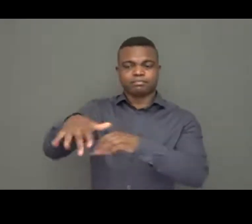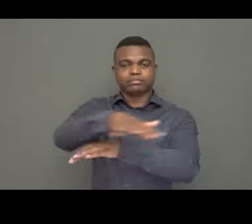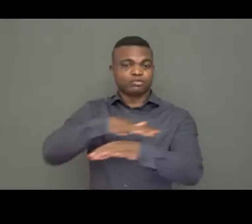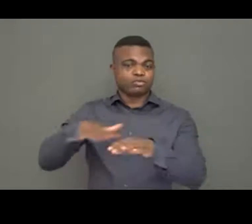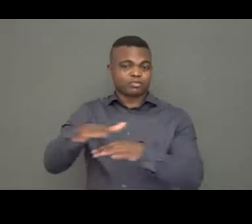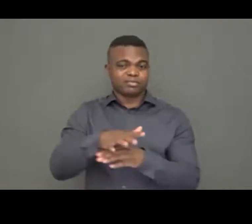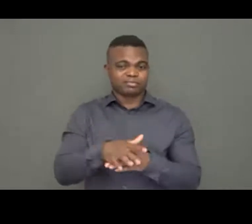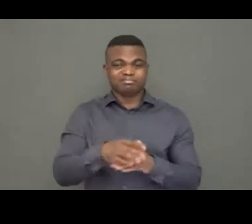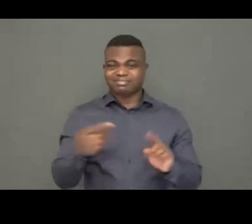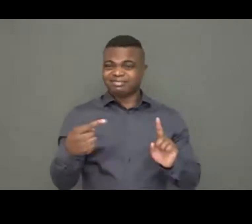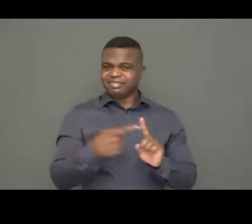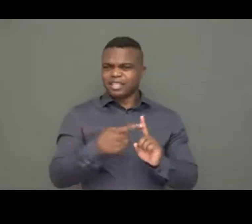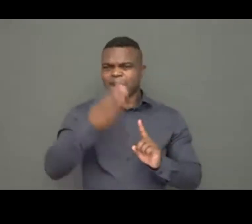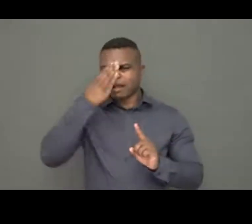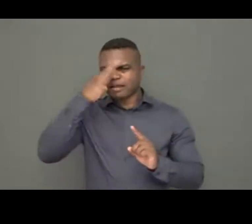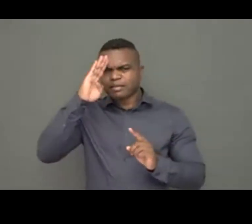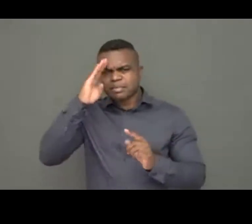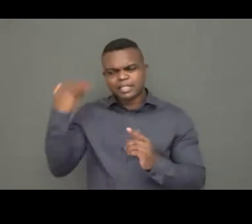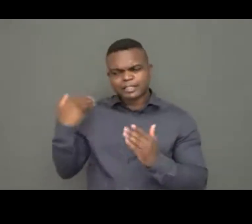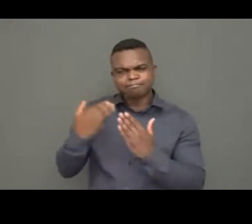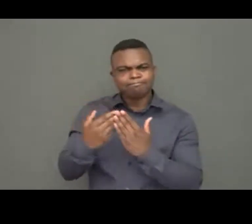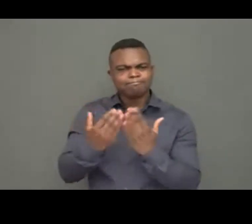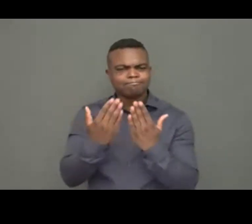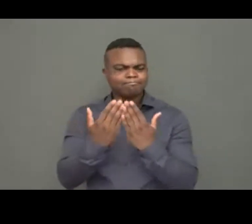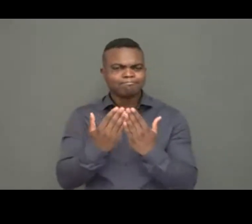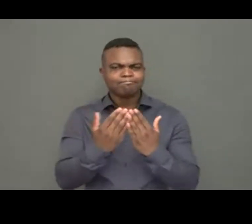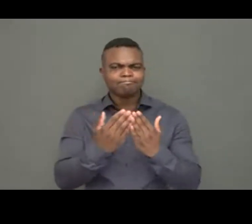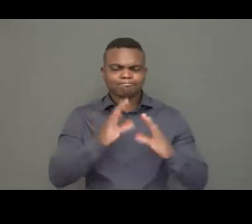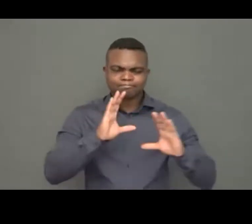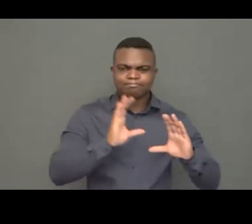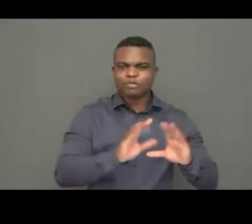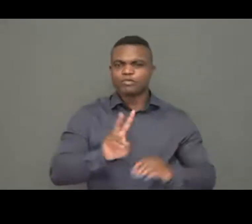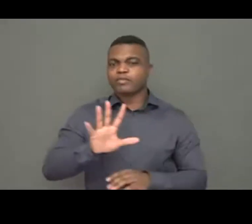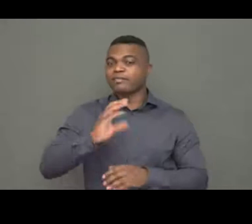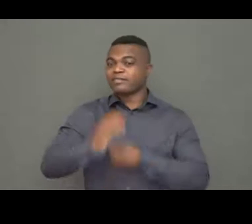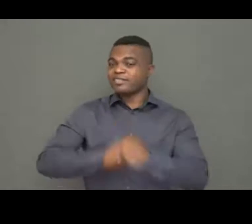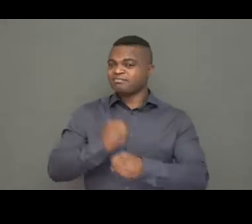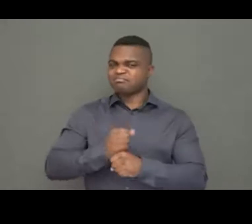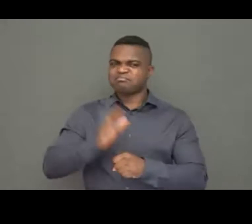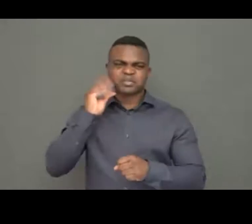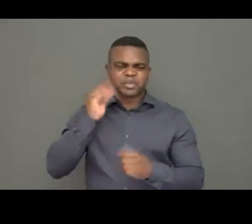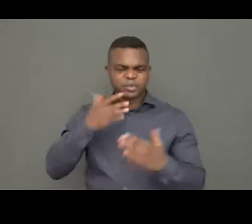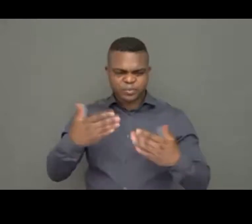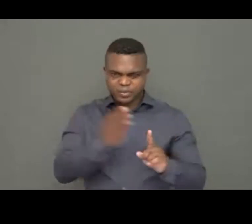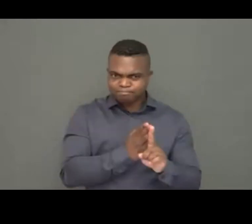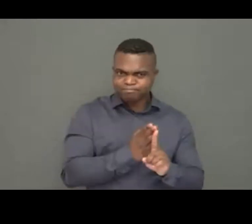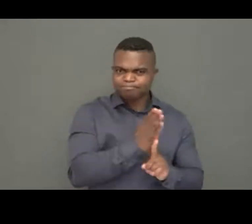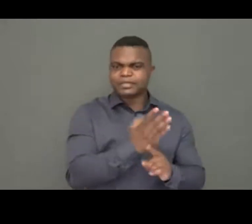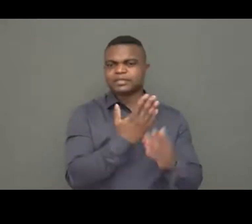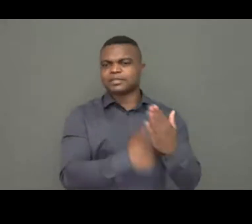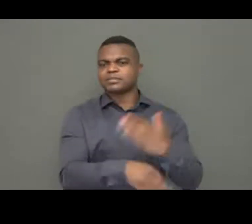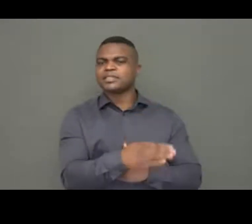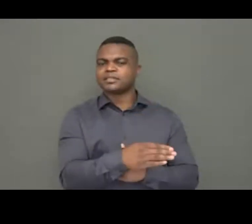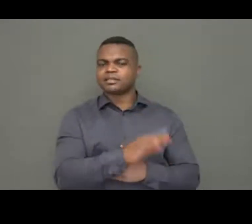focus on inclusive development, the rights of persons with disabilities in low and middle income countries.